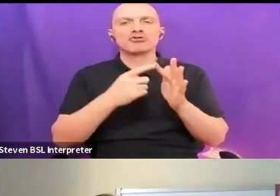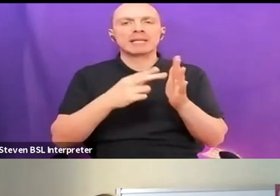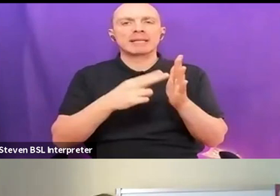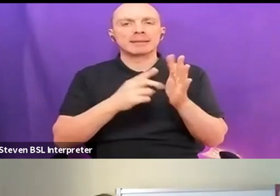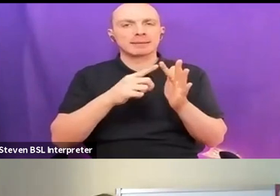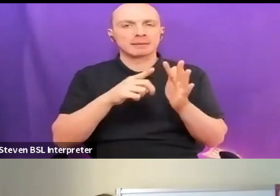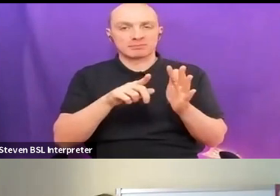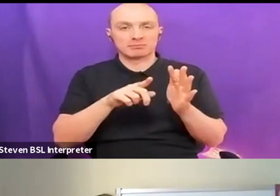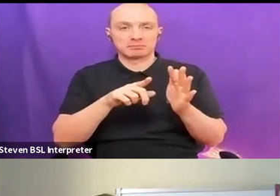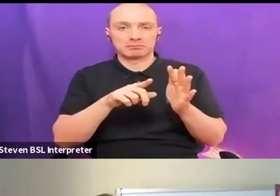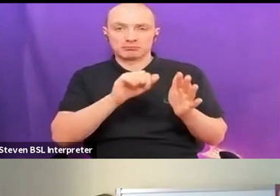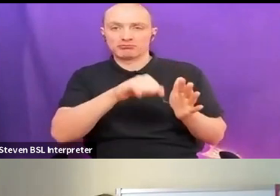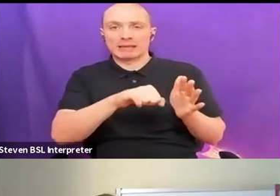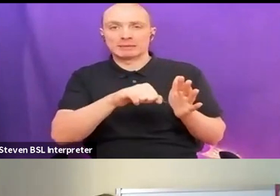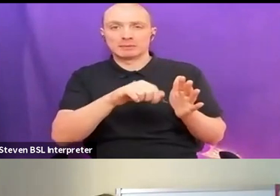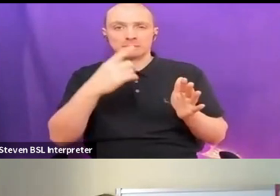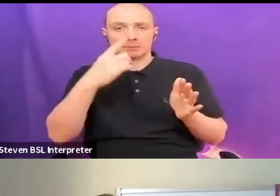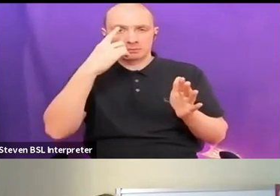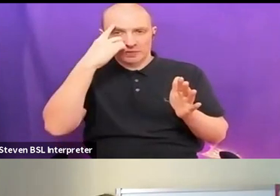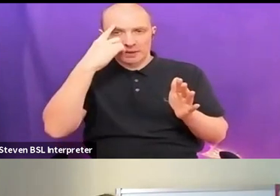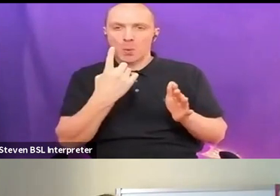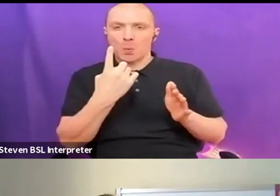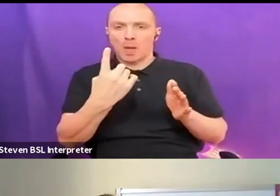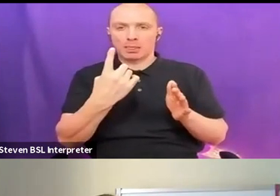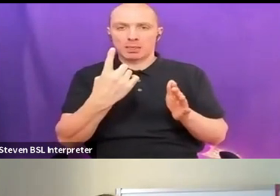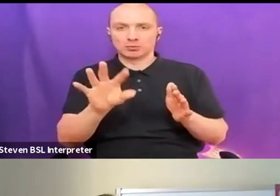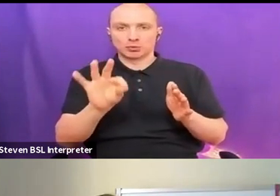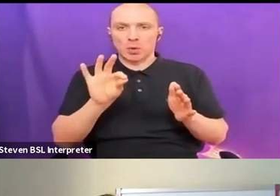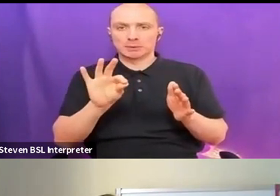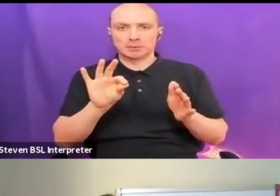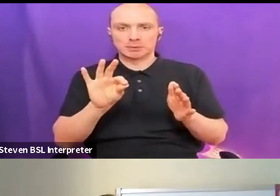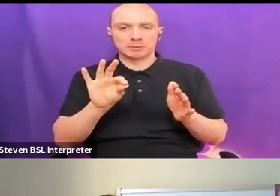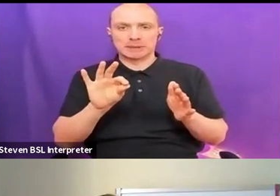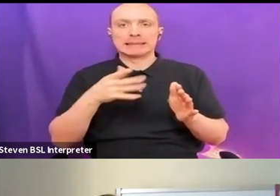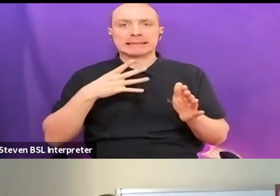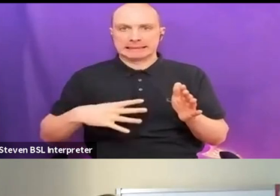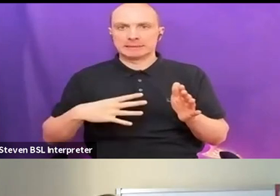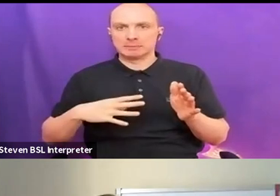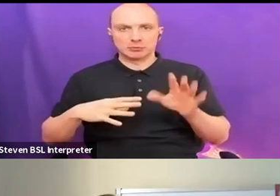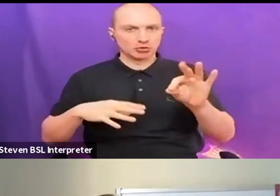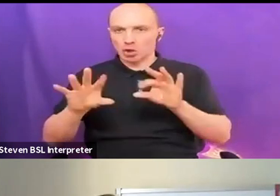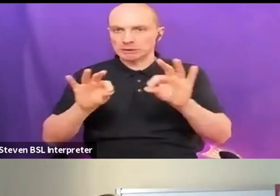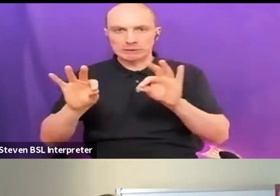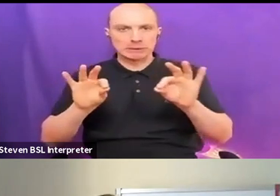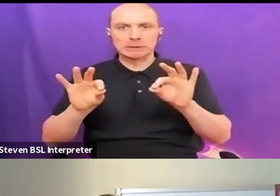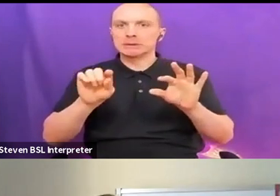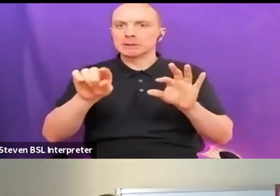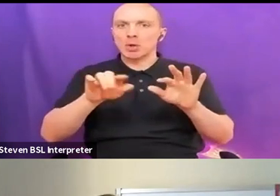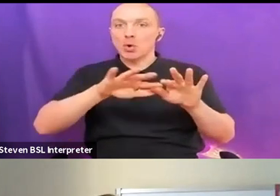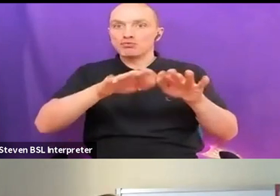not one size fits all. Two, rural areas are different, and it's not just a living bit. Some of our rural villages